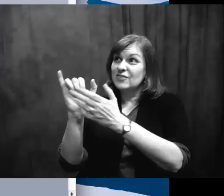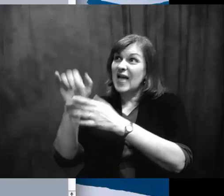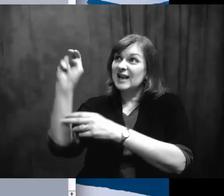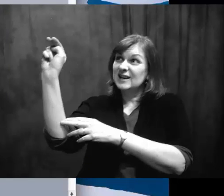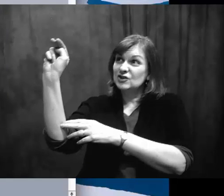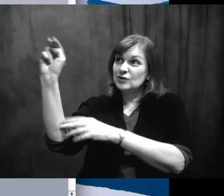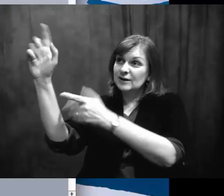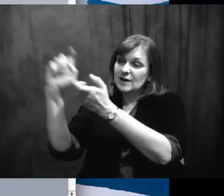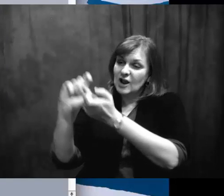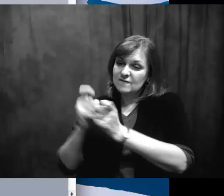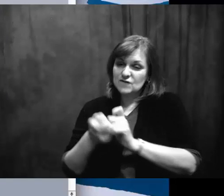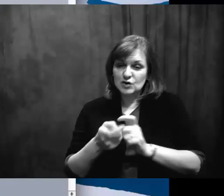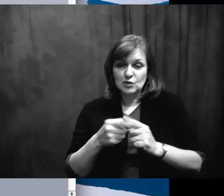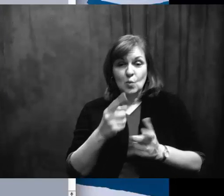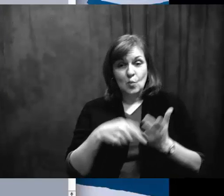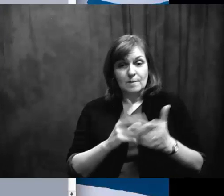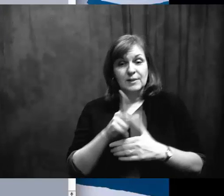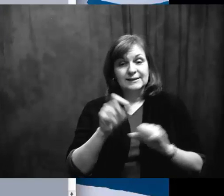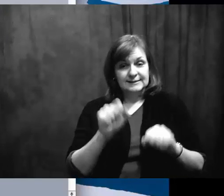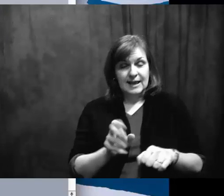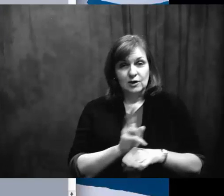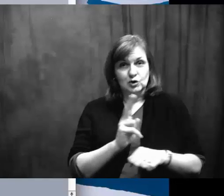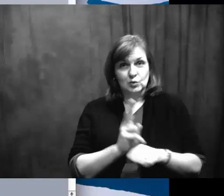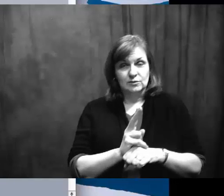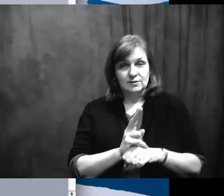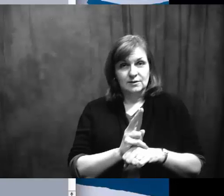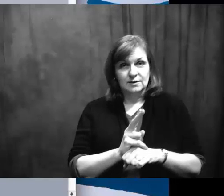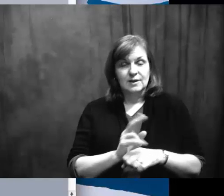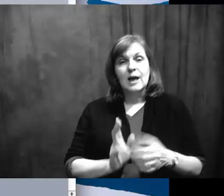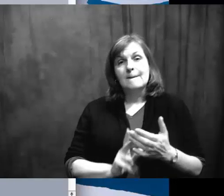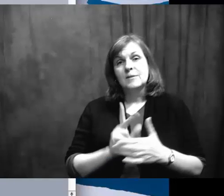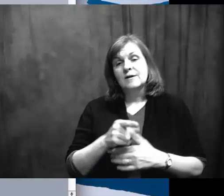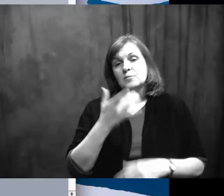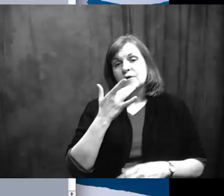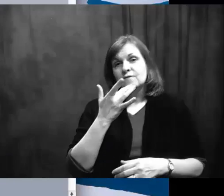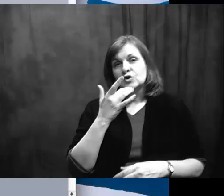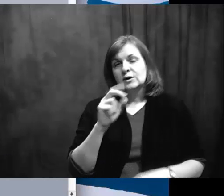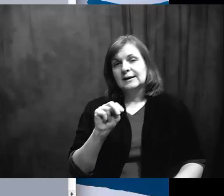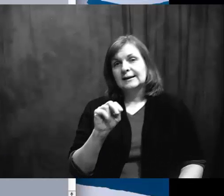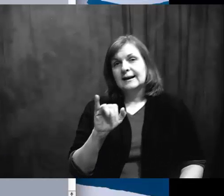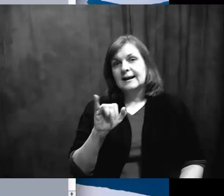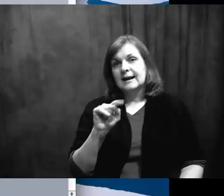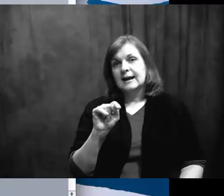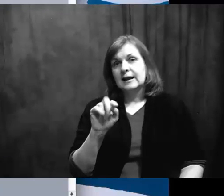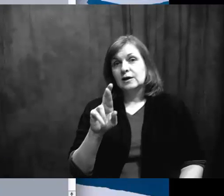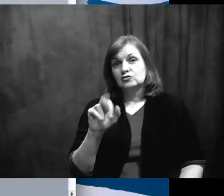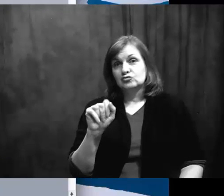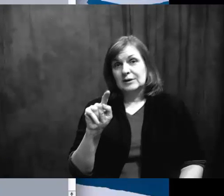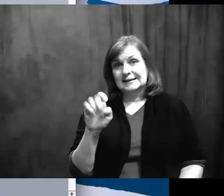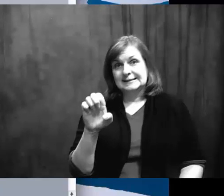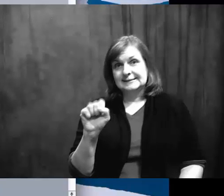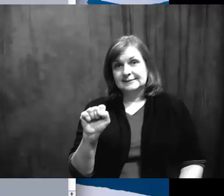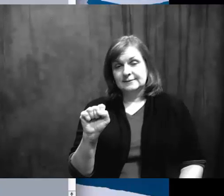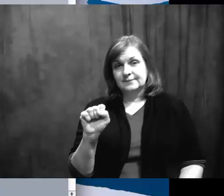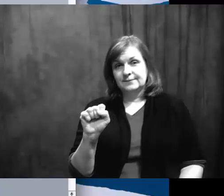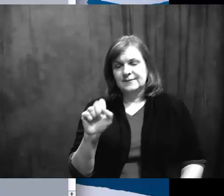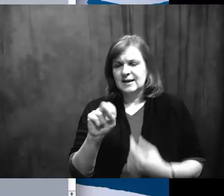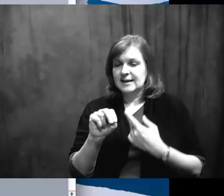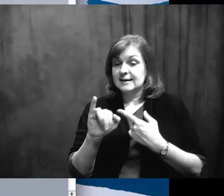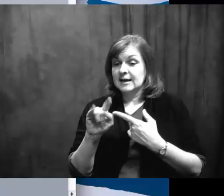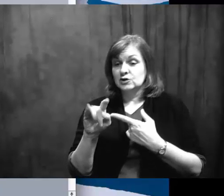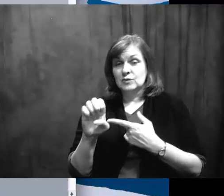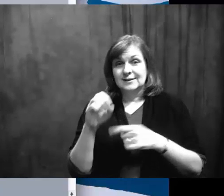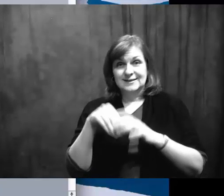that nitrogen into a form they can use. Plants actually prefer nitrates.